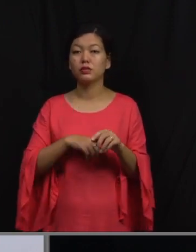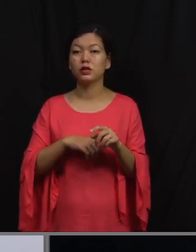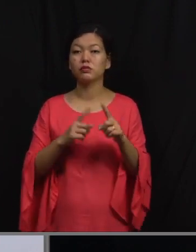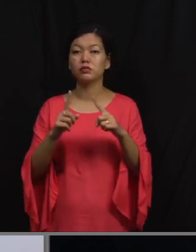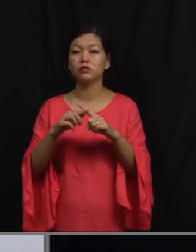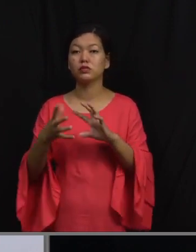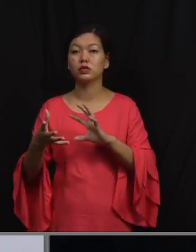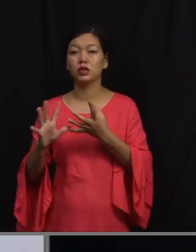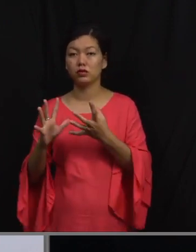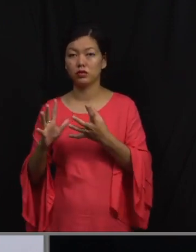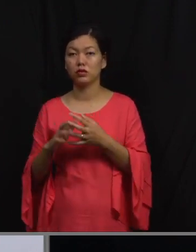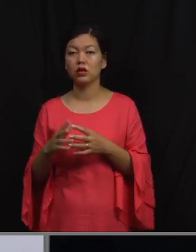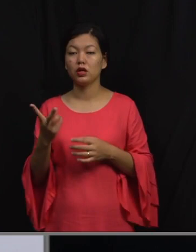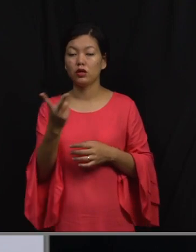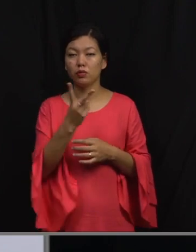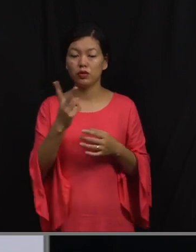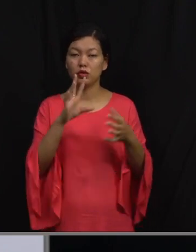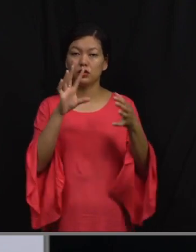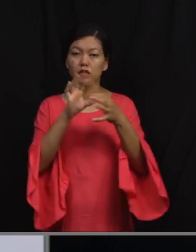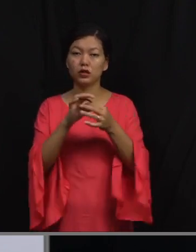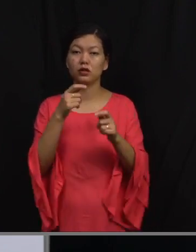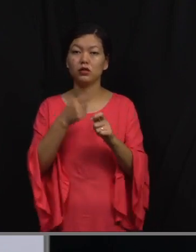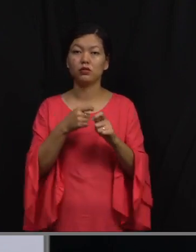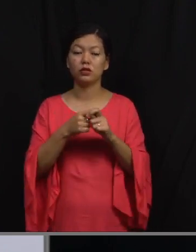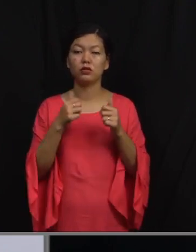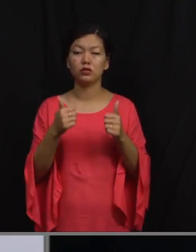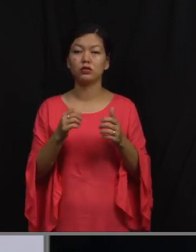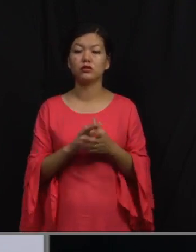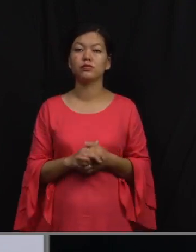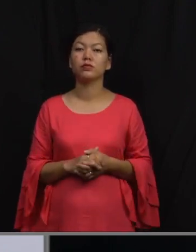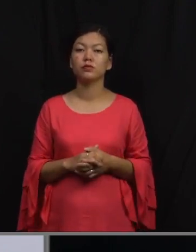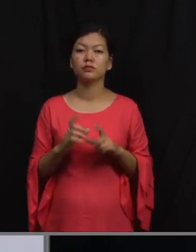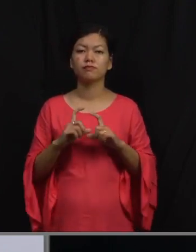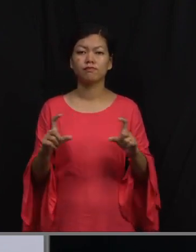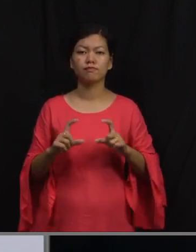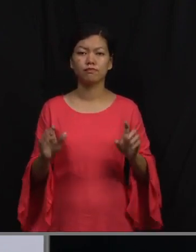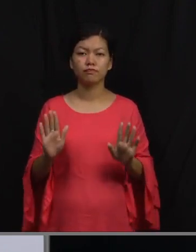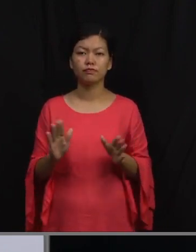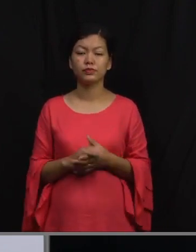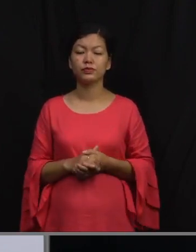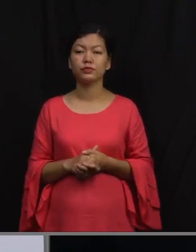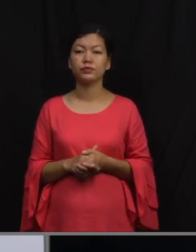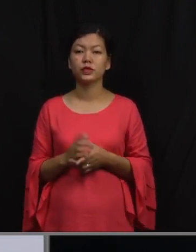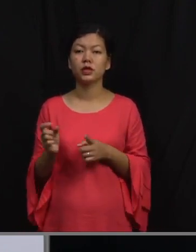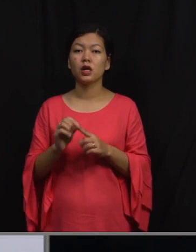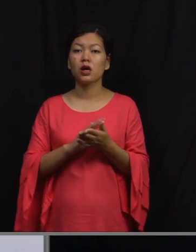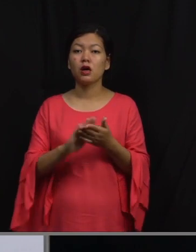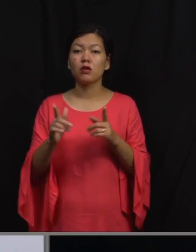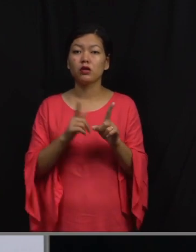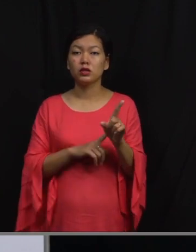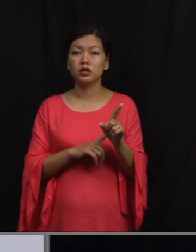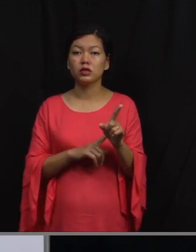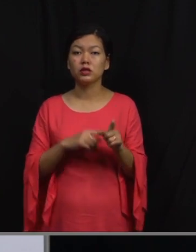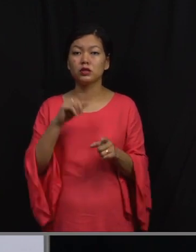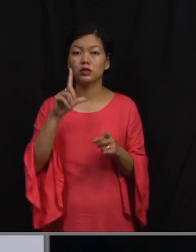and sometimes physics gives rise to the new technology. Is it clear? Okay, because in physics we try to discuss the lever system, right?